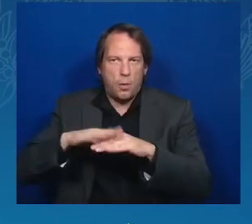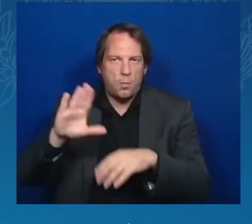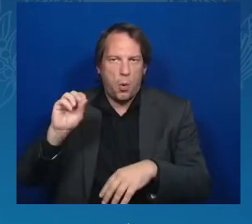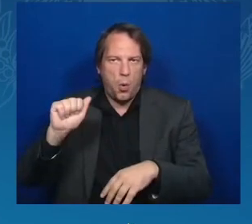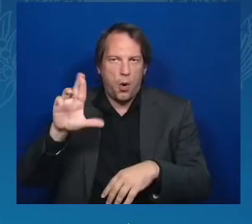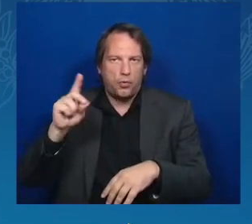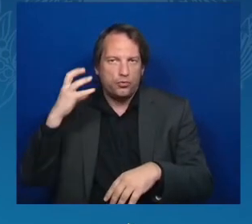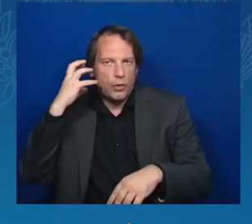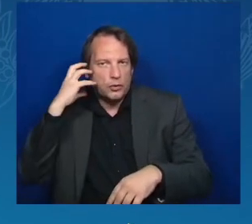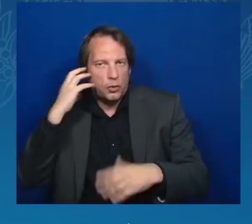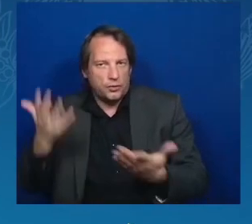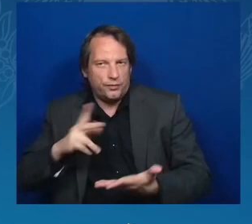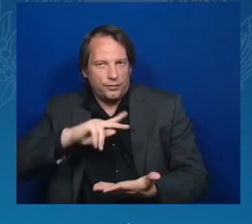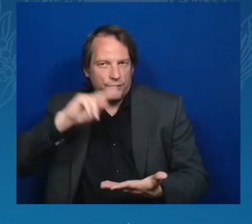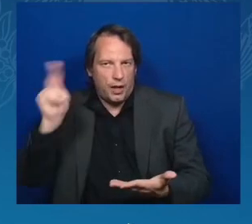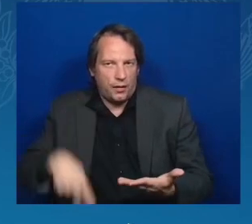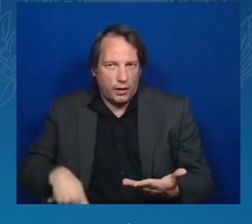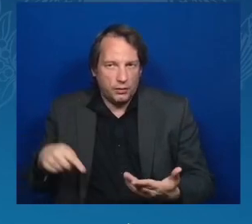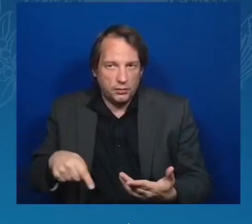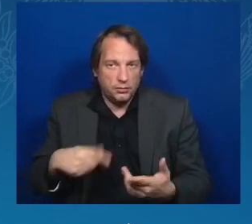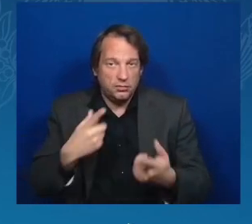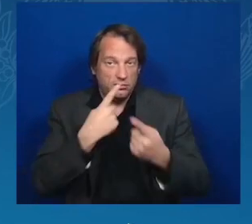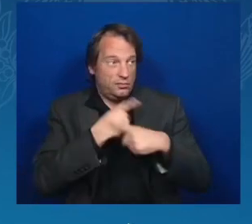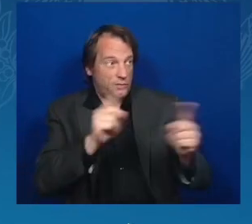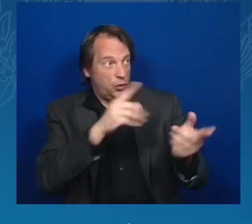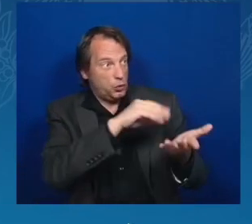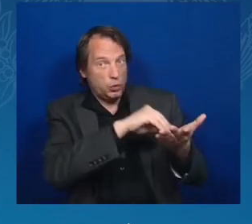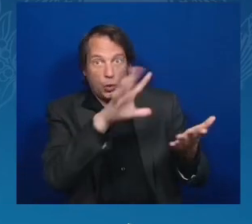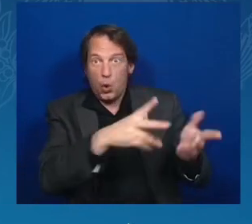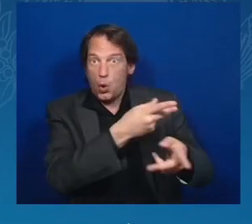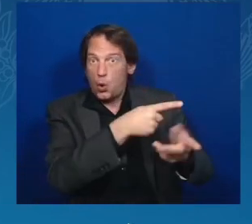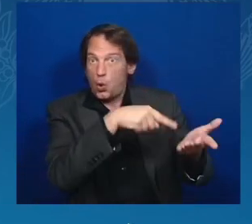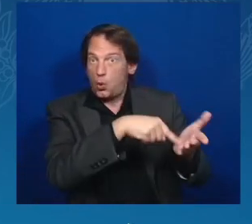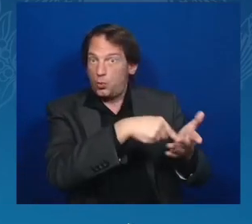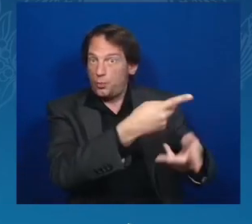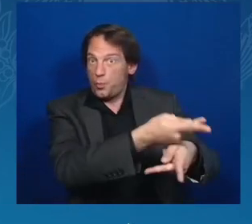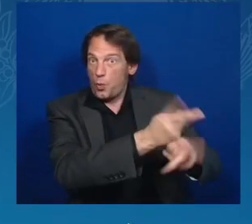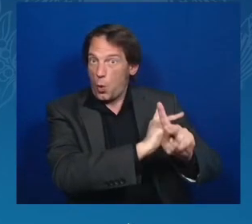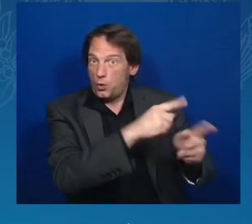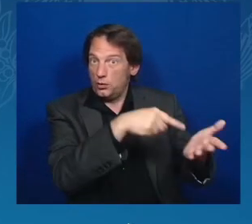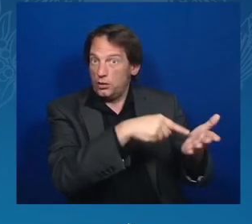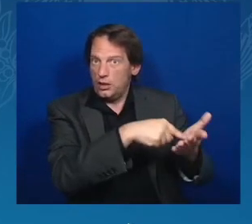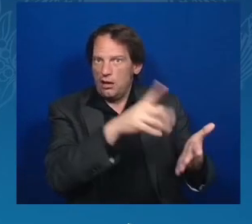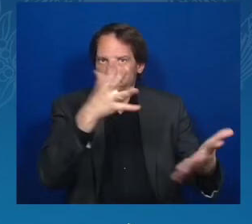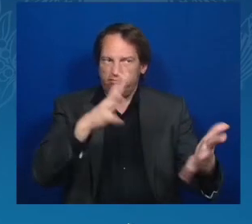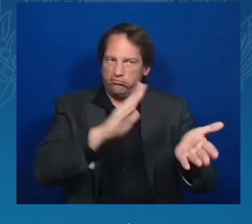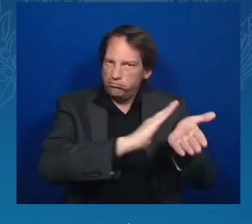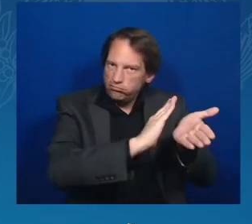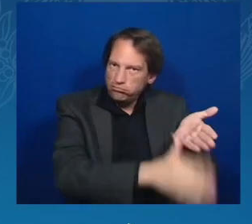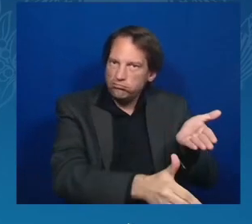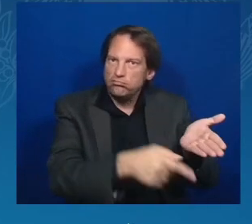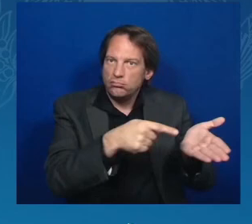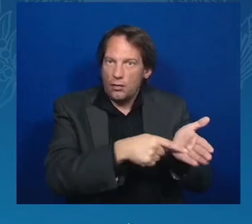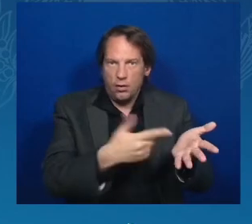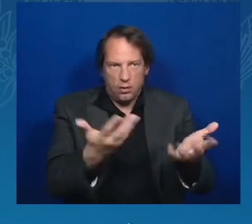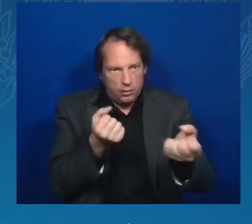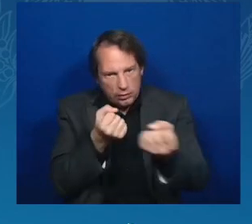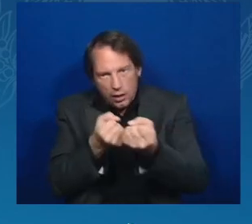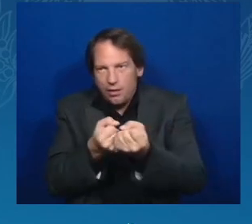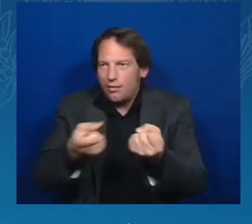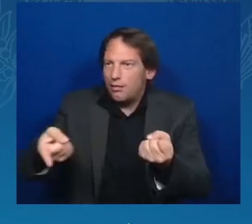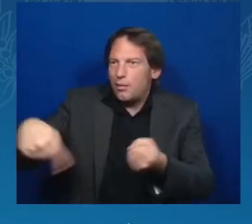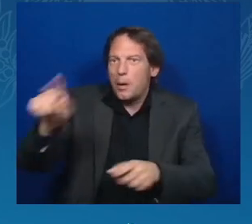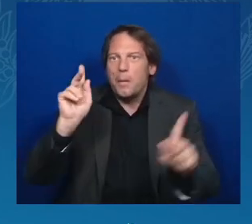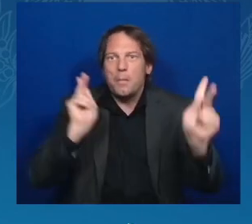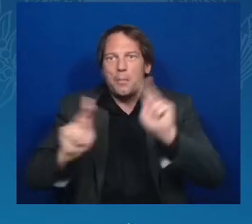these wonderful public servants here with us to tell their stories. And so I'd like to start just briefly with